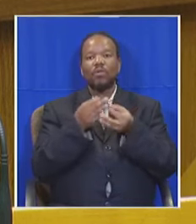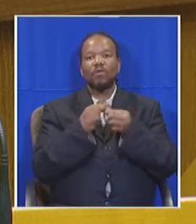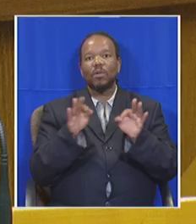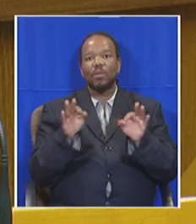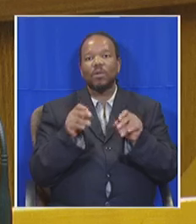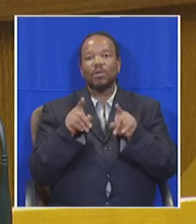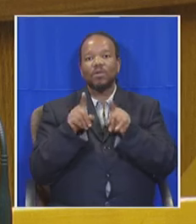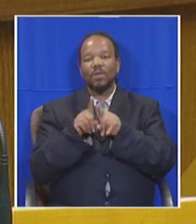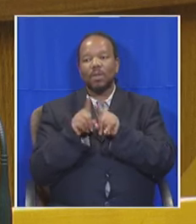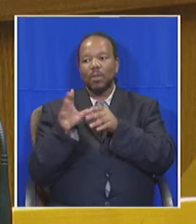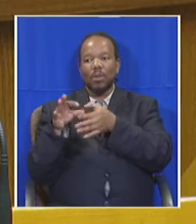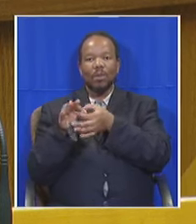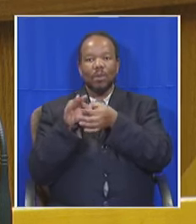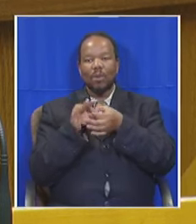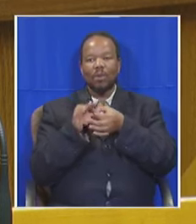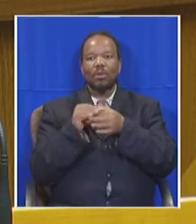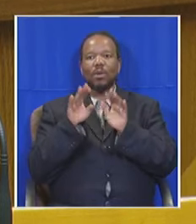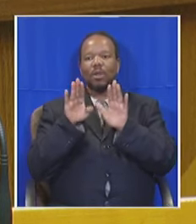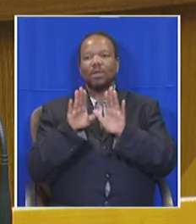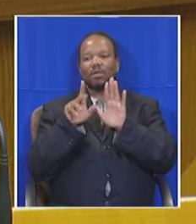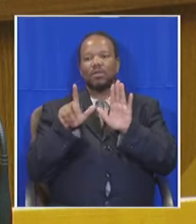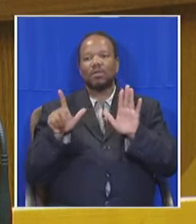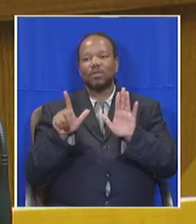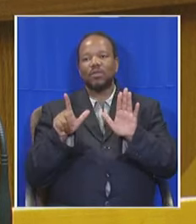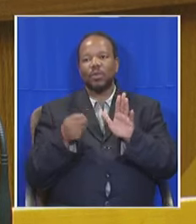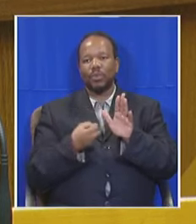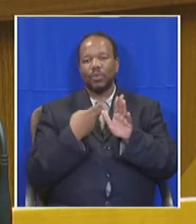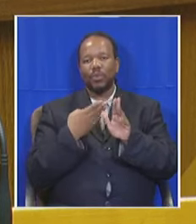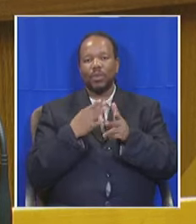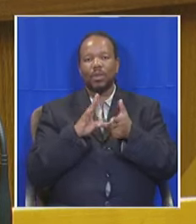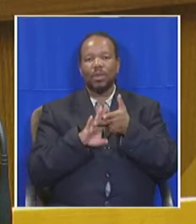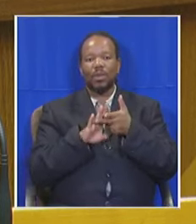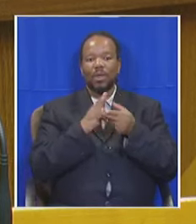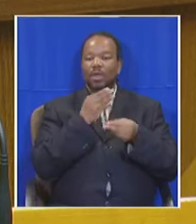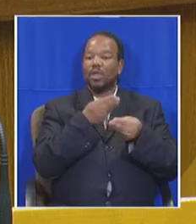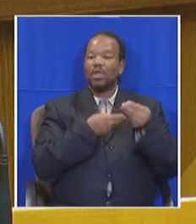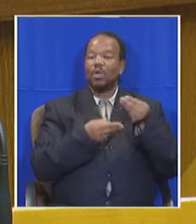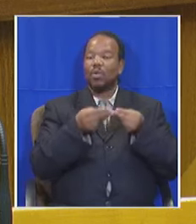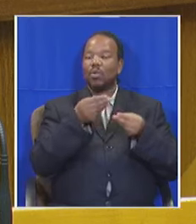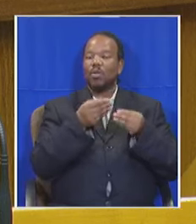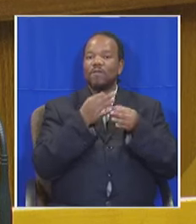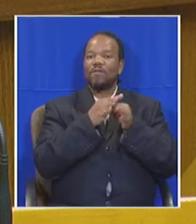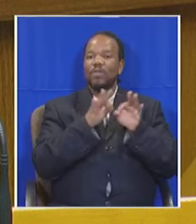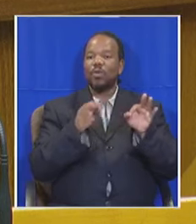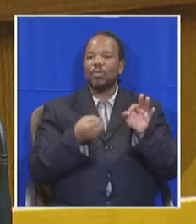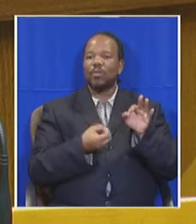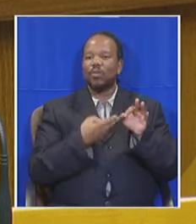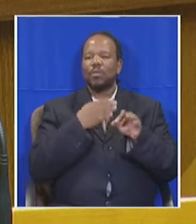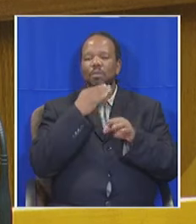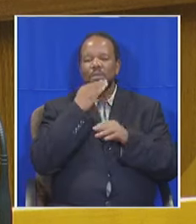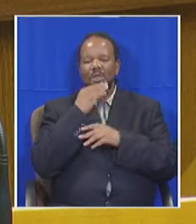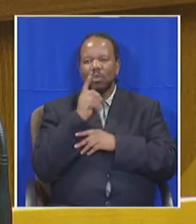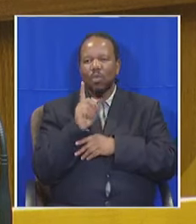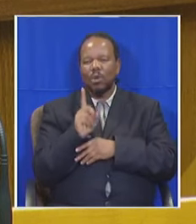1976 movement. Our struggle for economic freedom to young people means the following. It means you